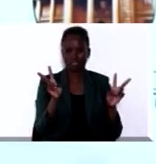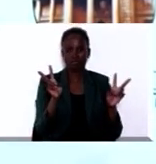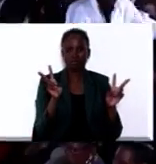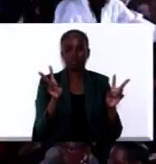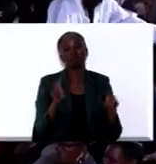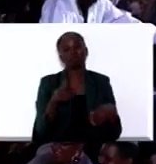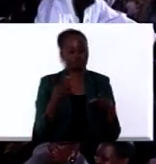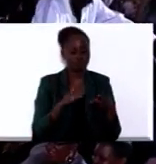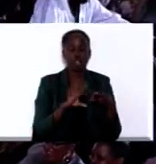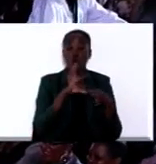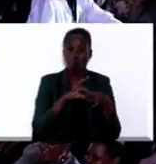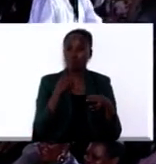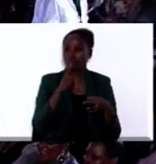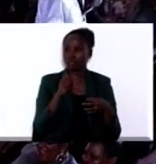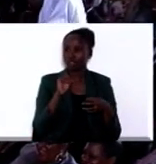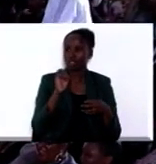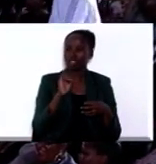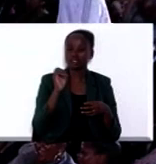The home of Sundowns.